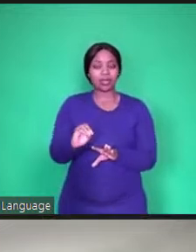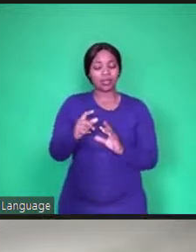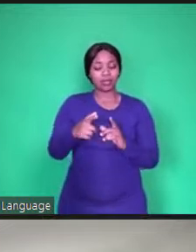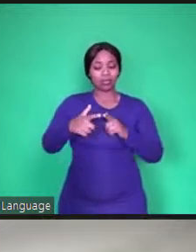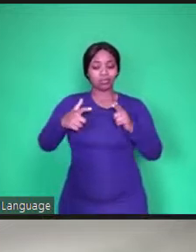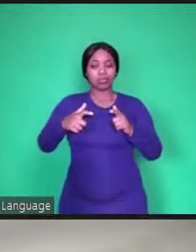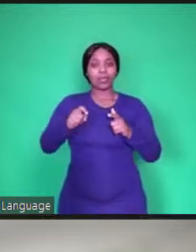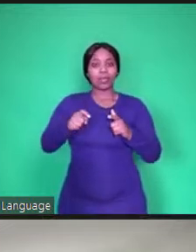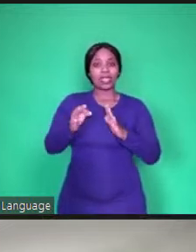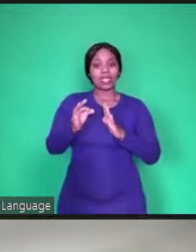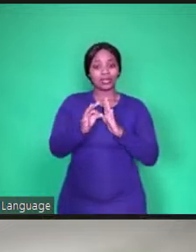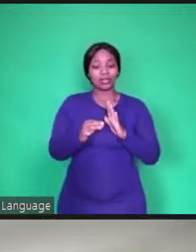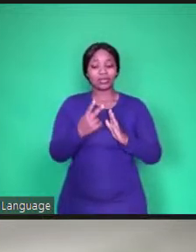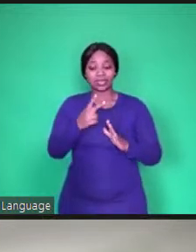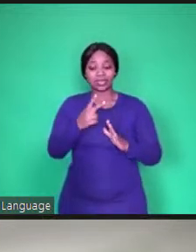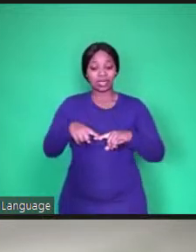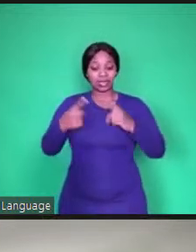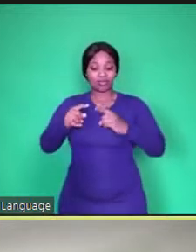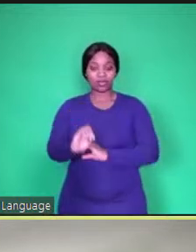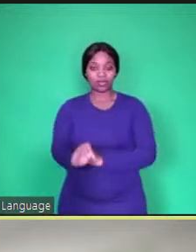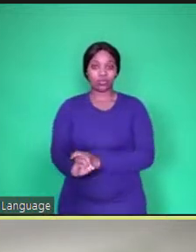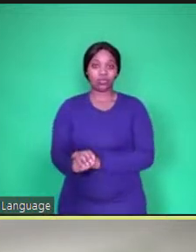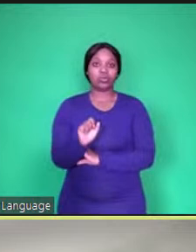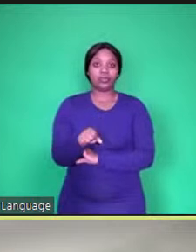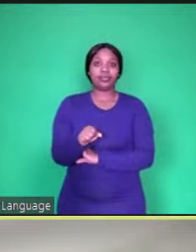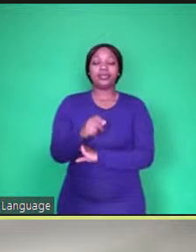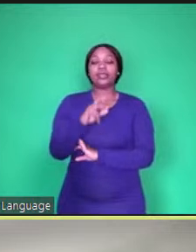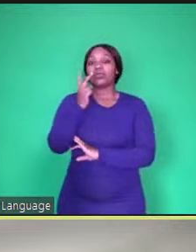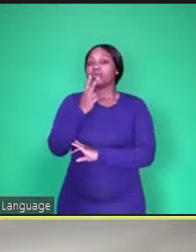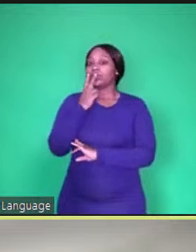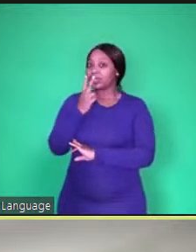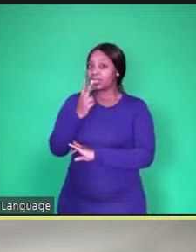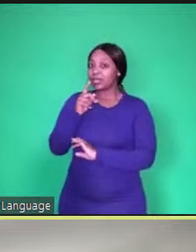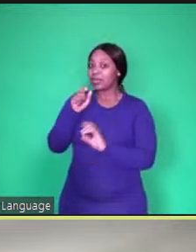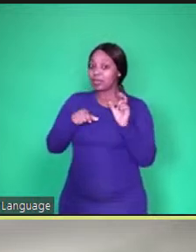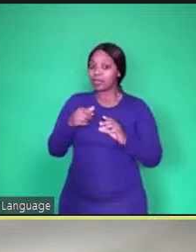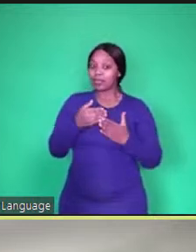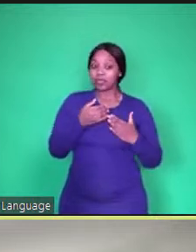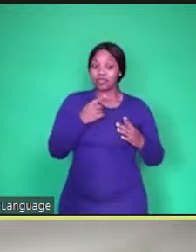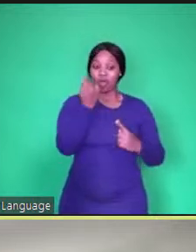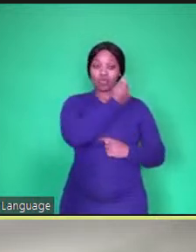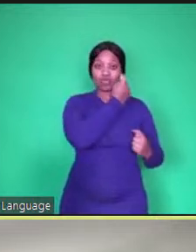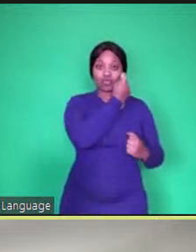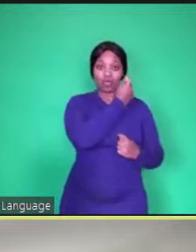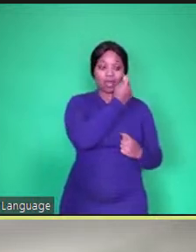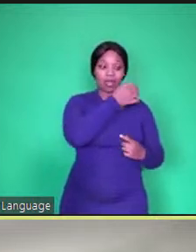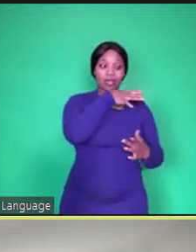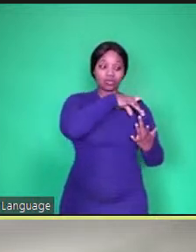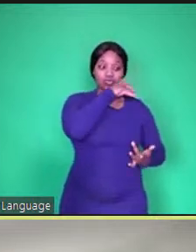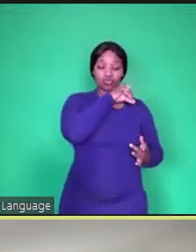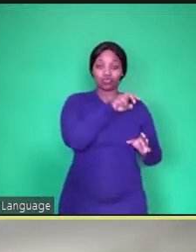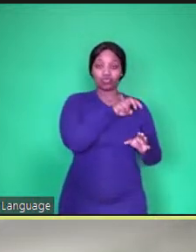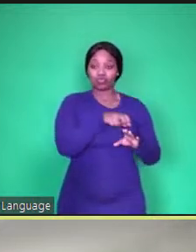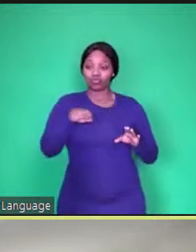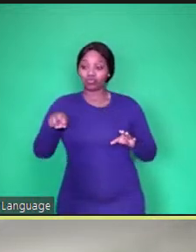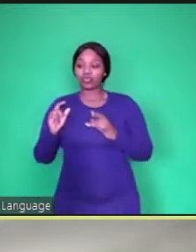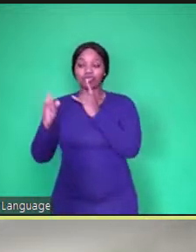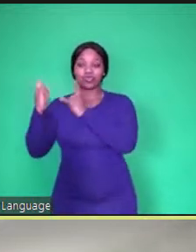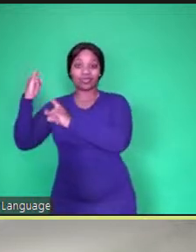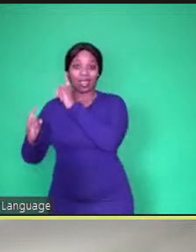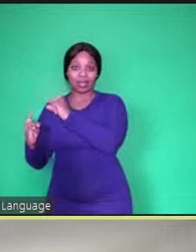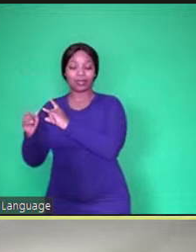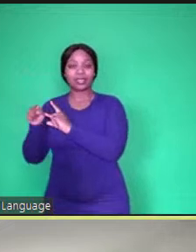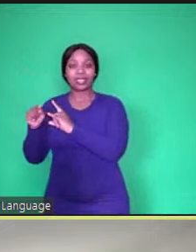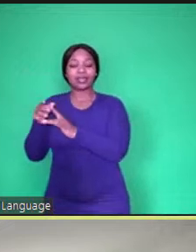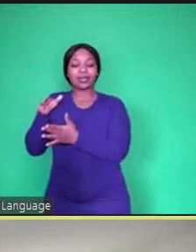statistically significant difference. And you can see for those who were rural but chose to migrate, by the time we reach this wave 5,